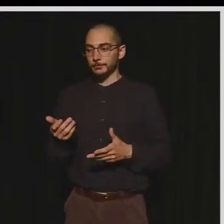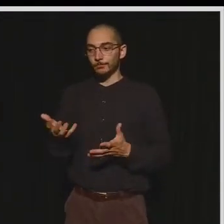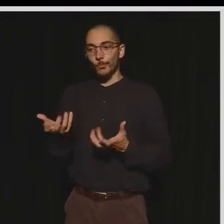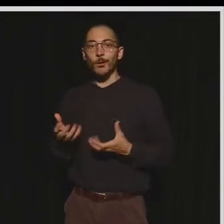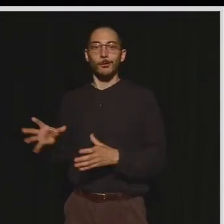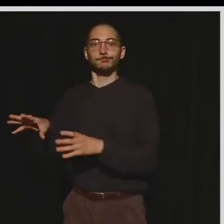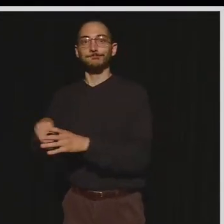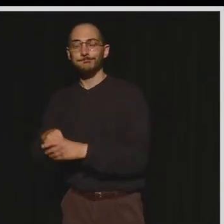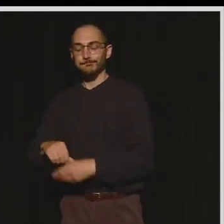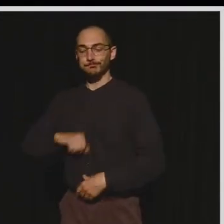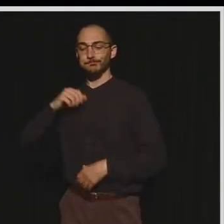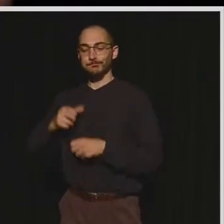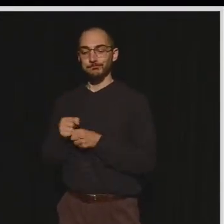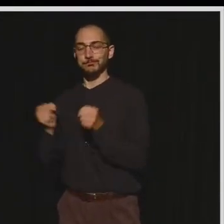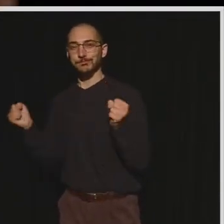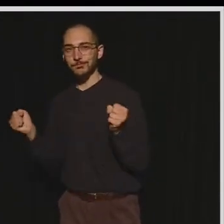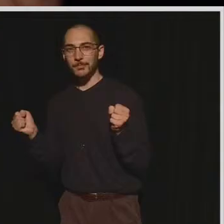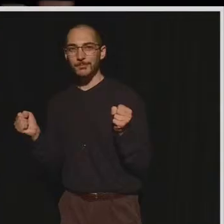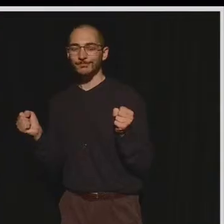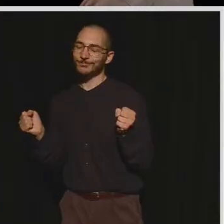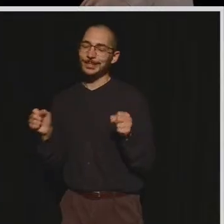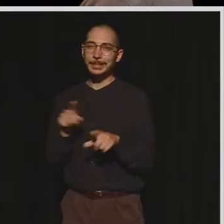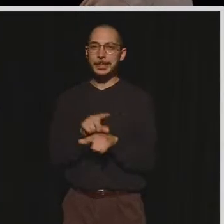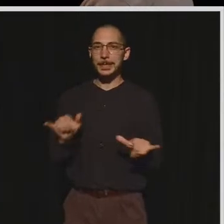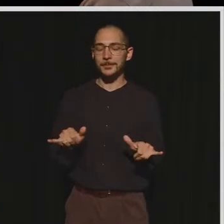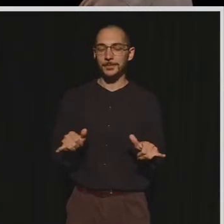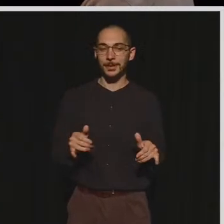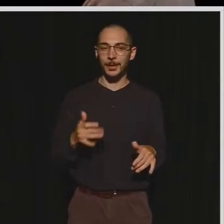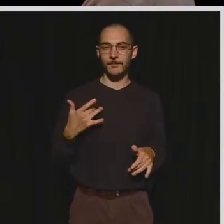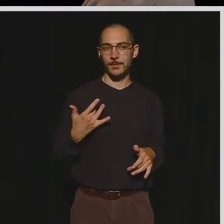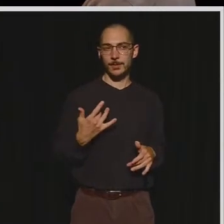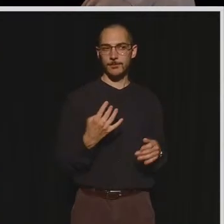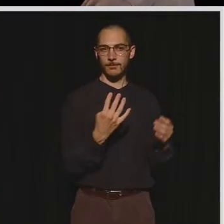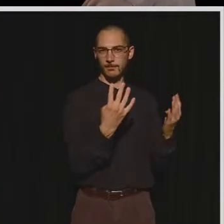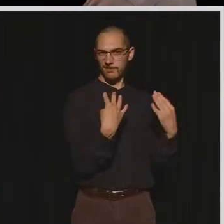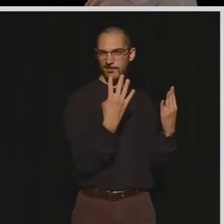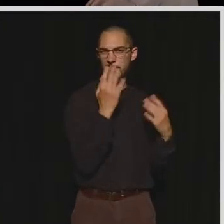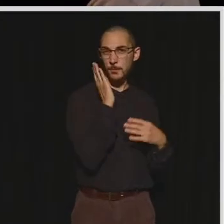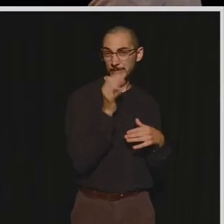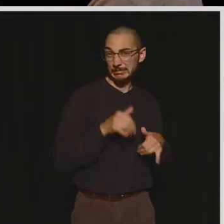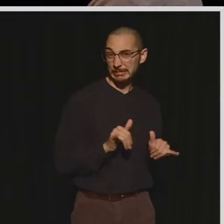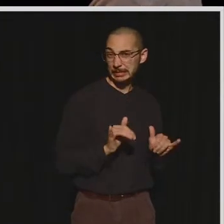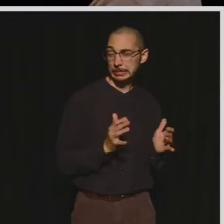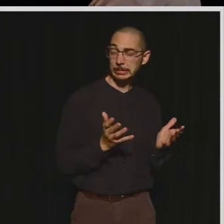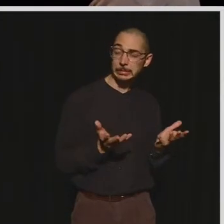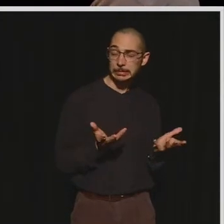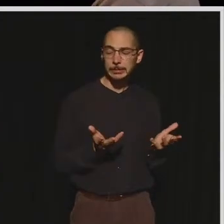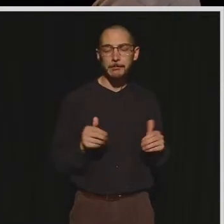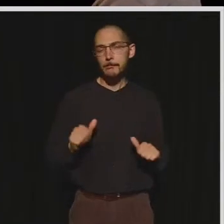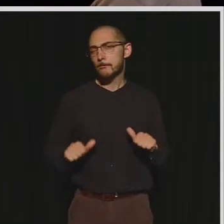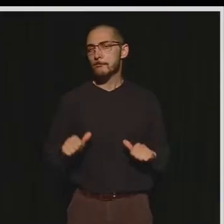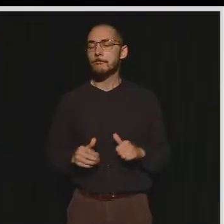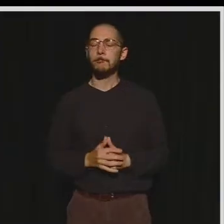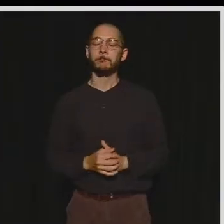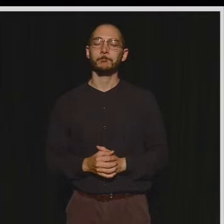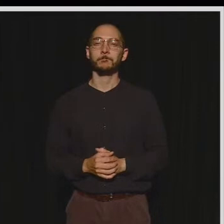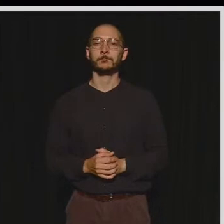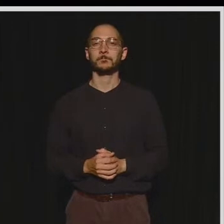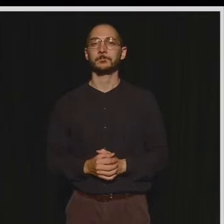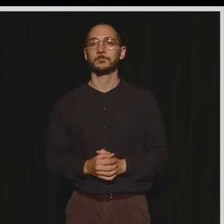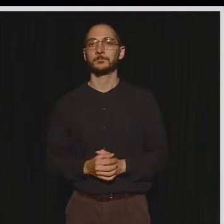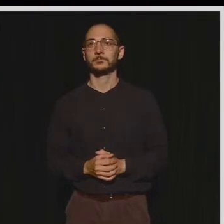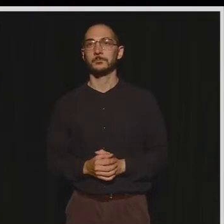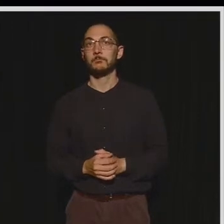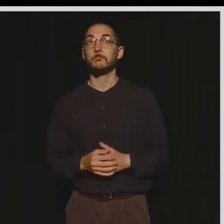And then, there's lots of fond memories that go through my head, right? Like organizing parties specifically around Pride for